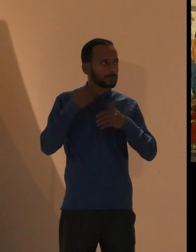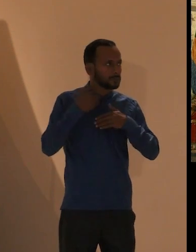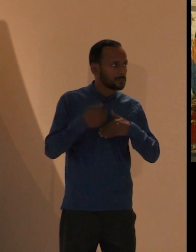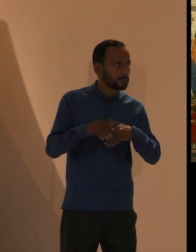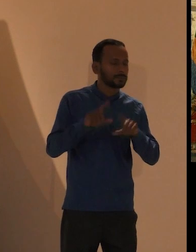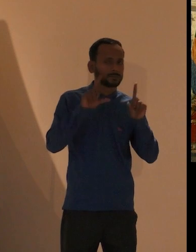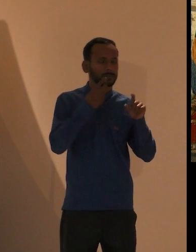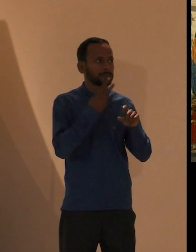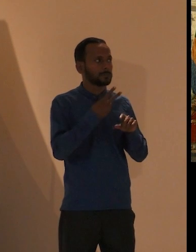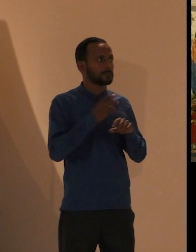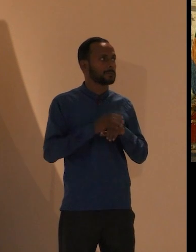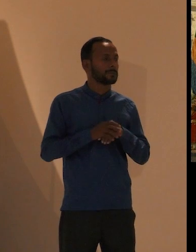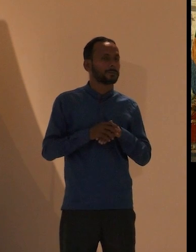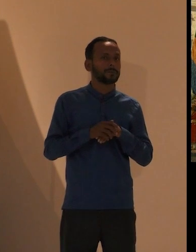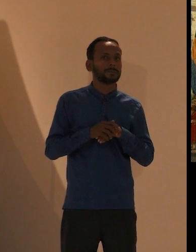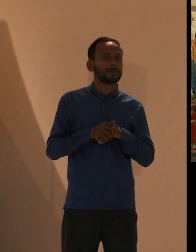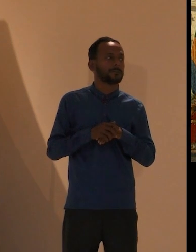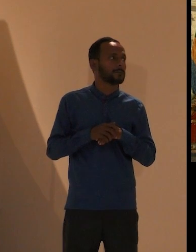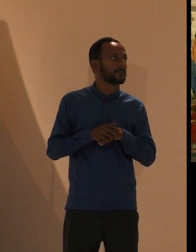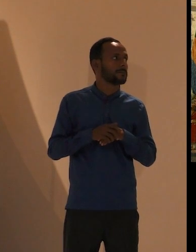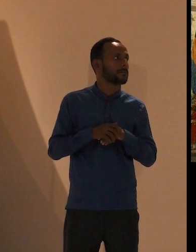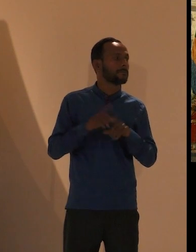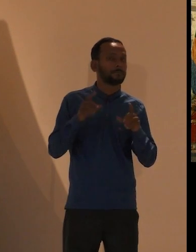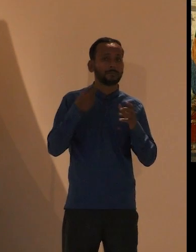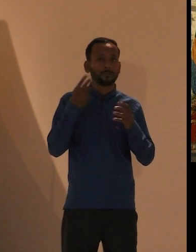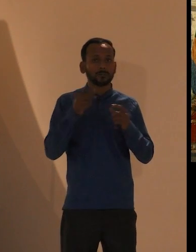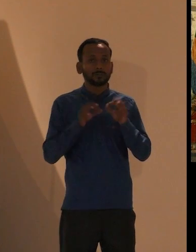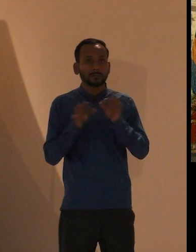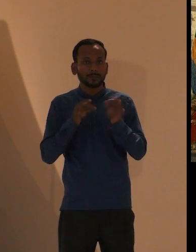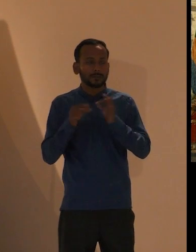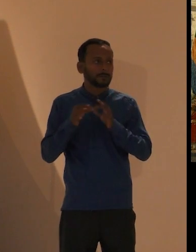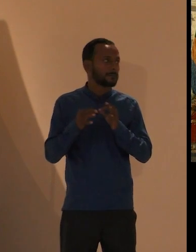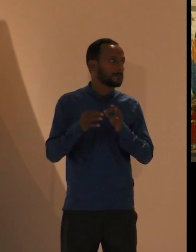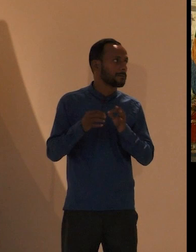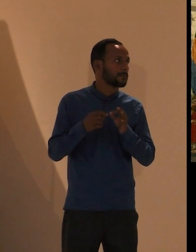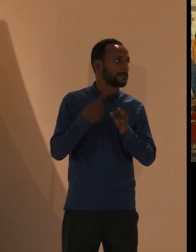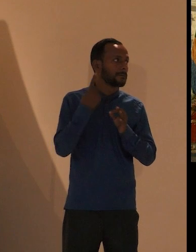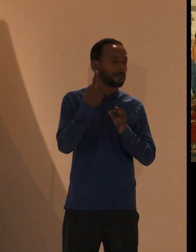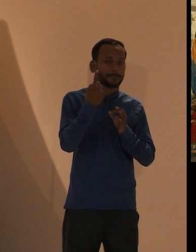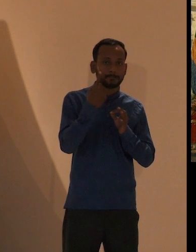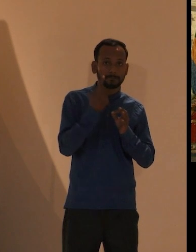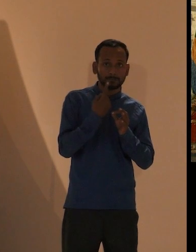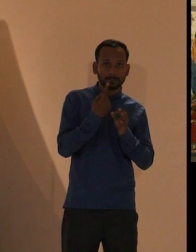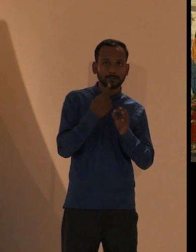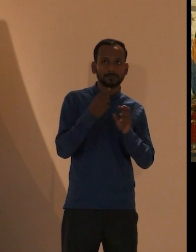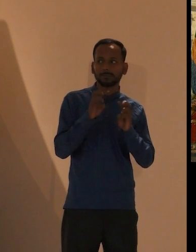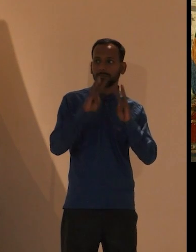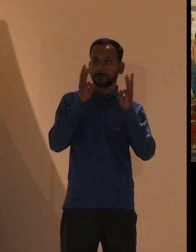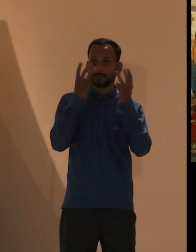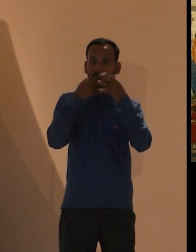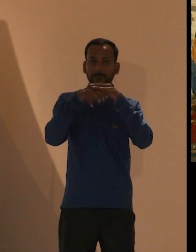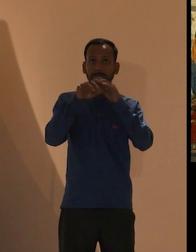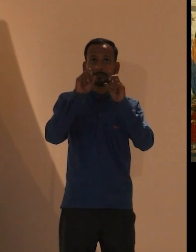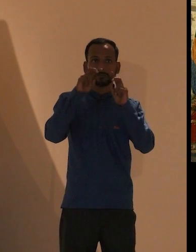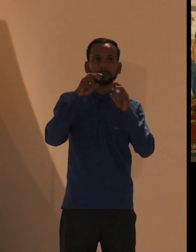this painting, which is widely described as the second largest oil painting on a single canvas in the world. I cannot